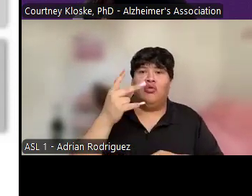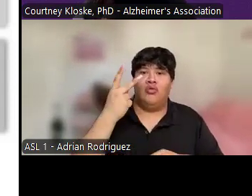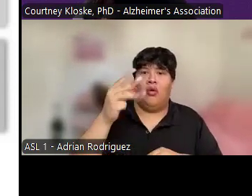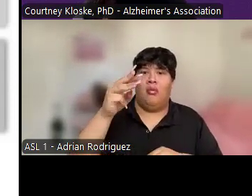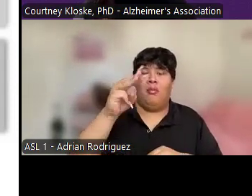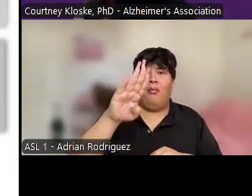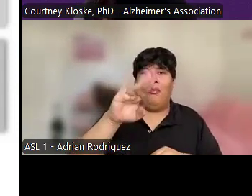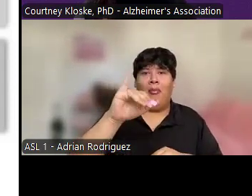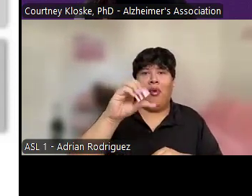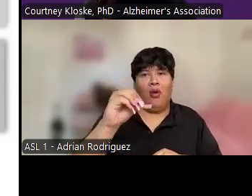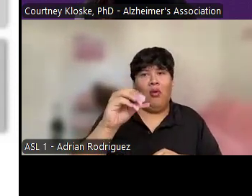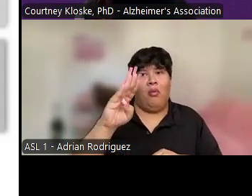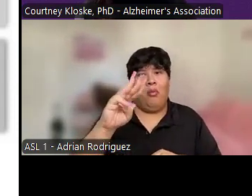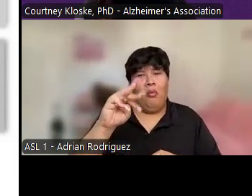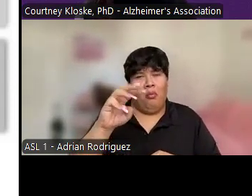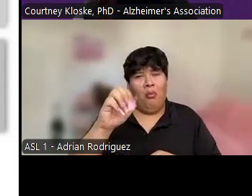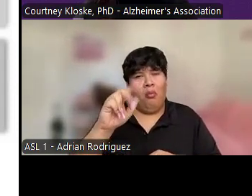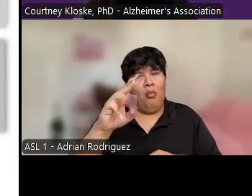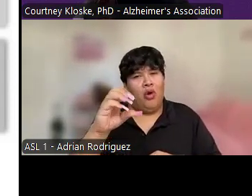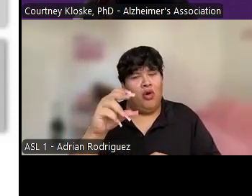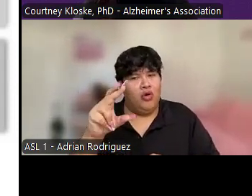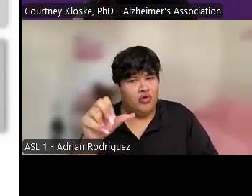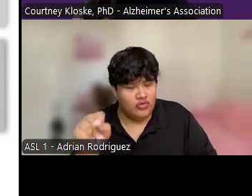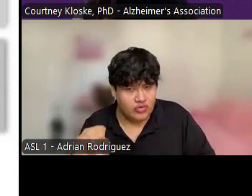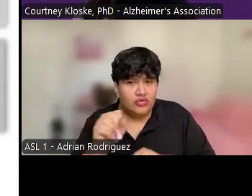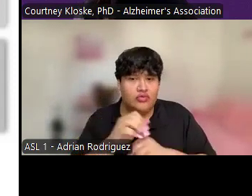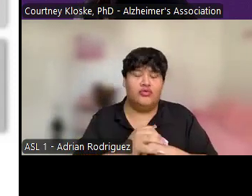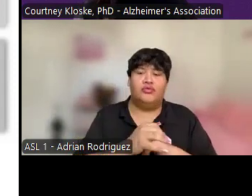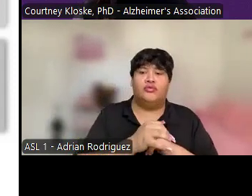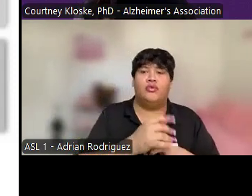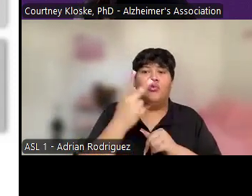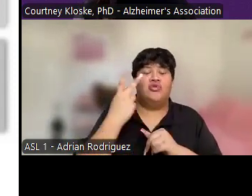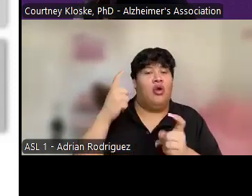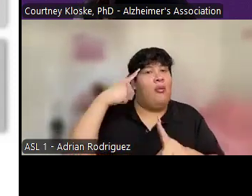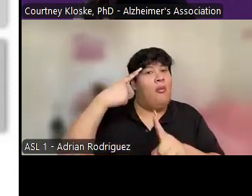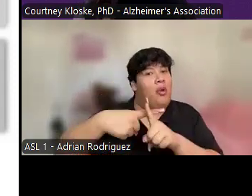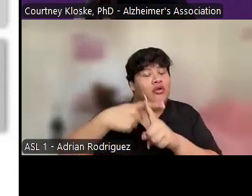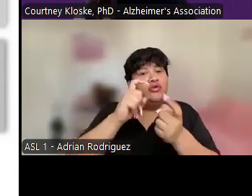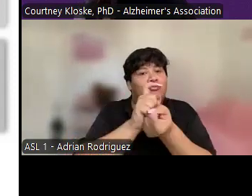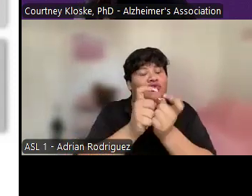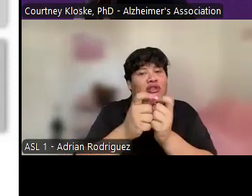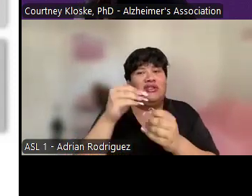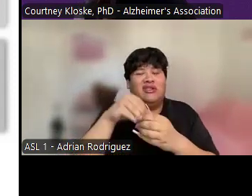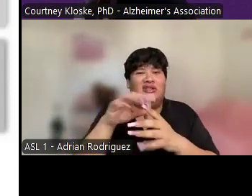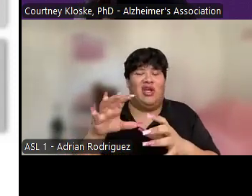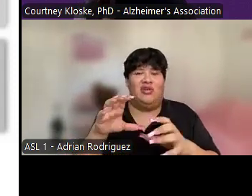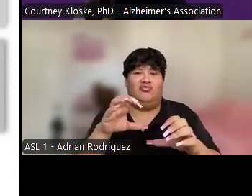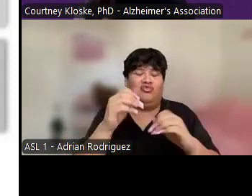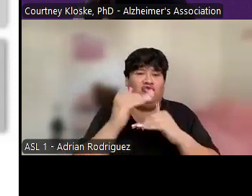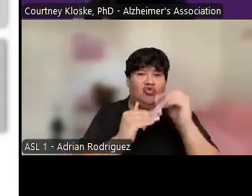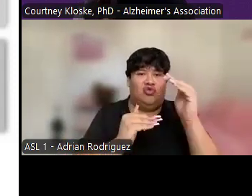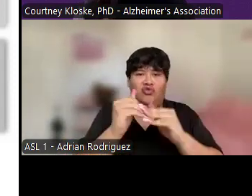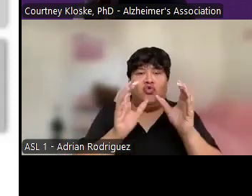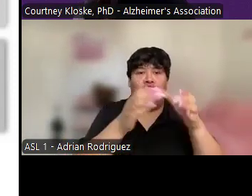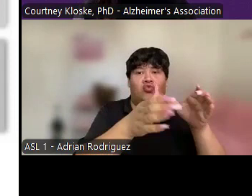So when we were taking images of these individuals' brains, we also saw some positive changes in that structured group. Really